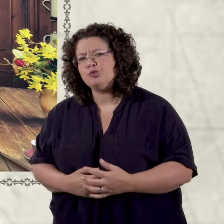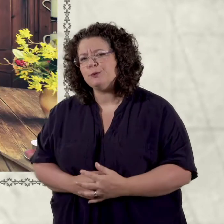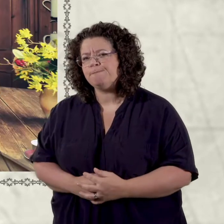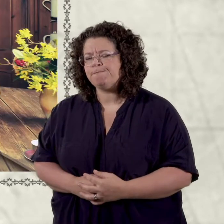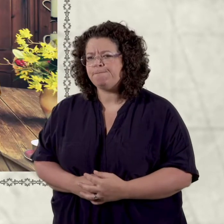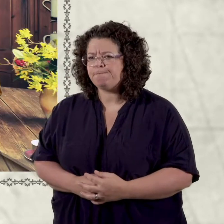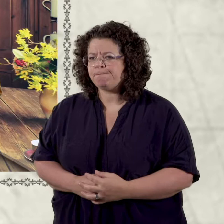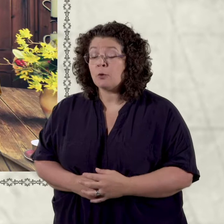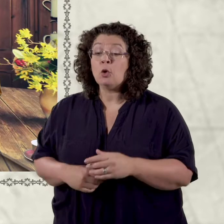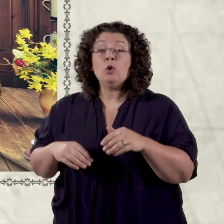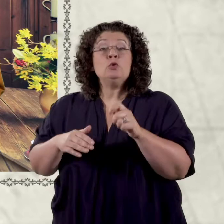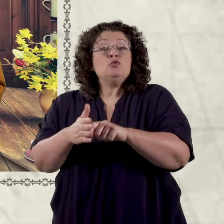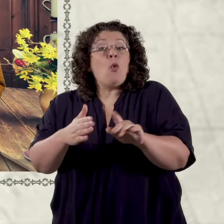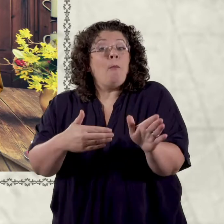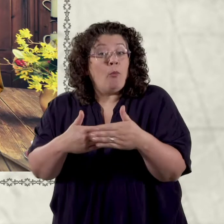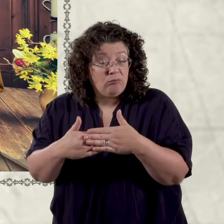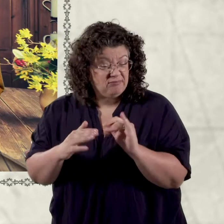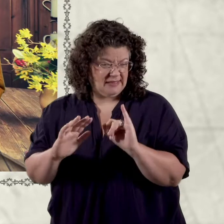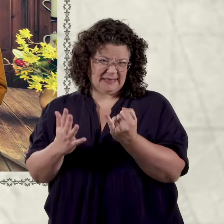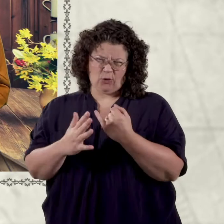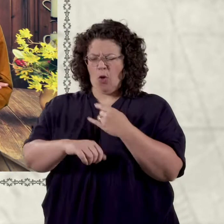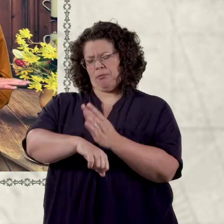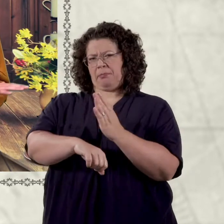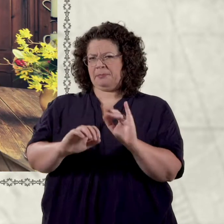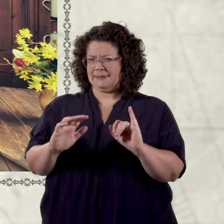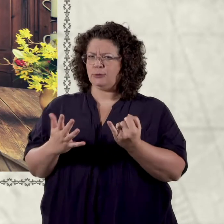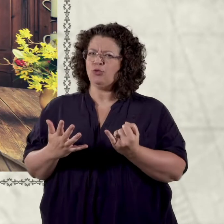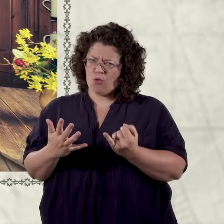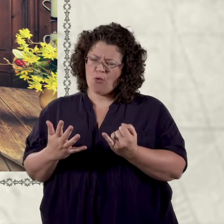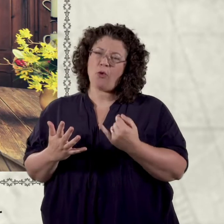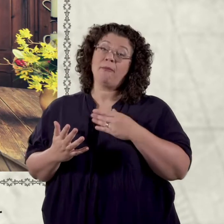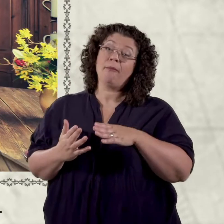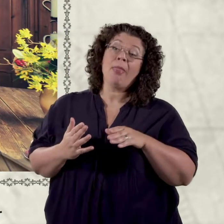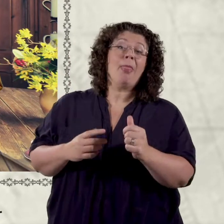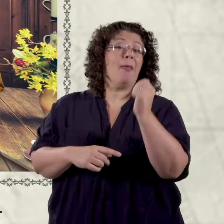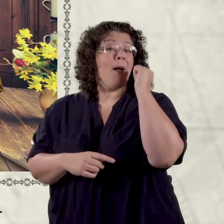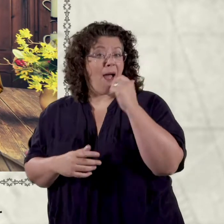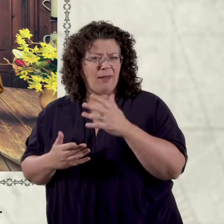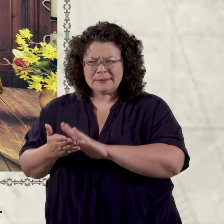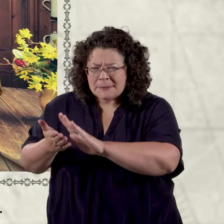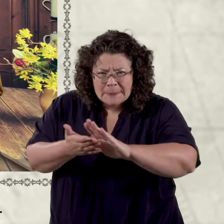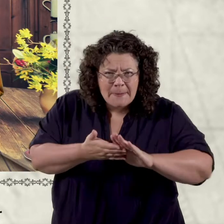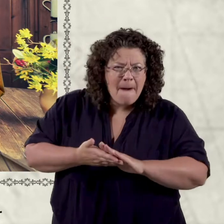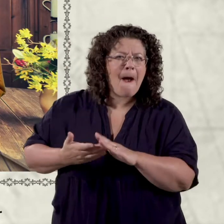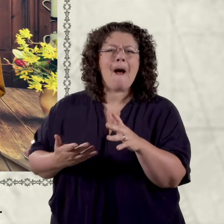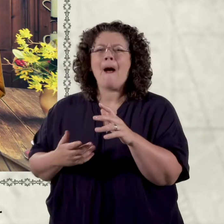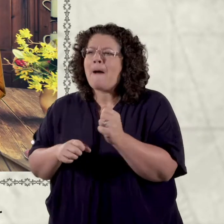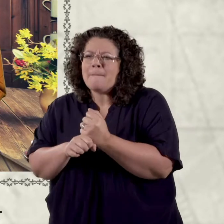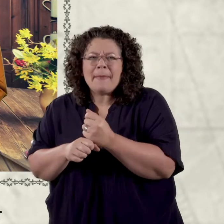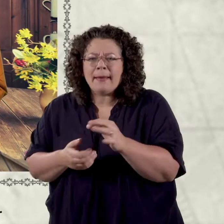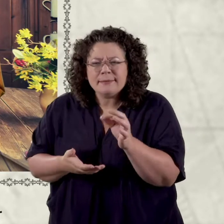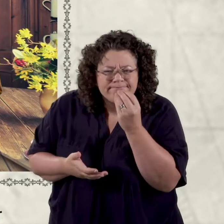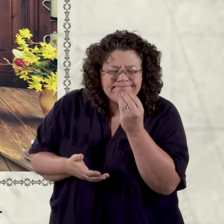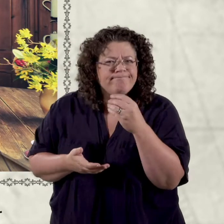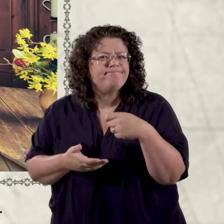Anyway, I shut the shop at 6 and I went out the back to have a tidy up and make myself a little bit of supper. And then I